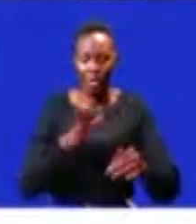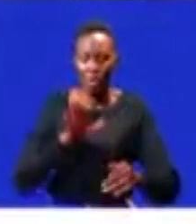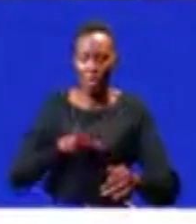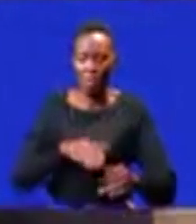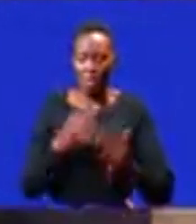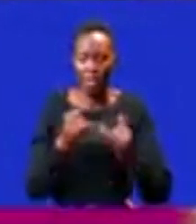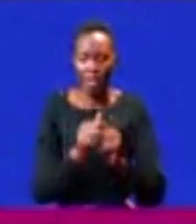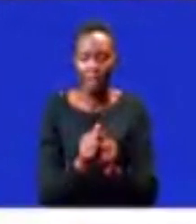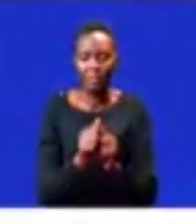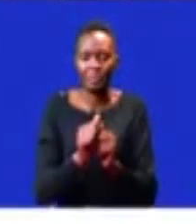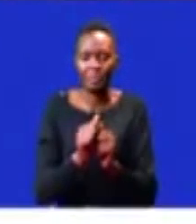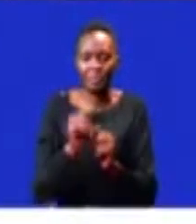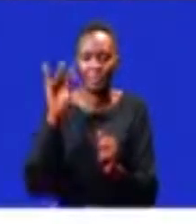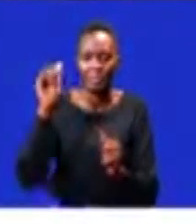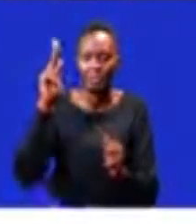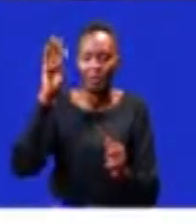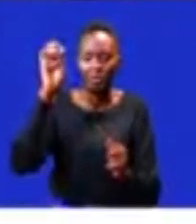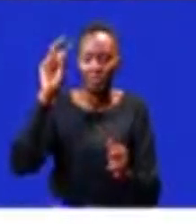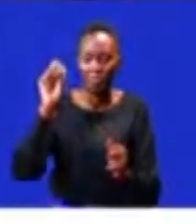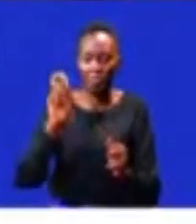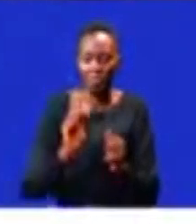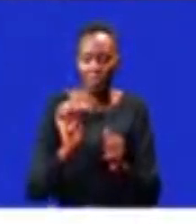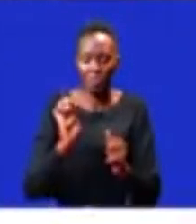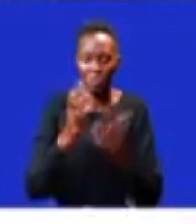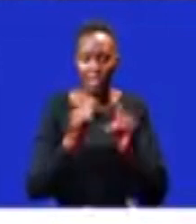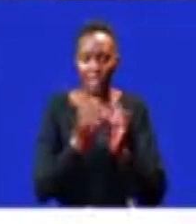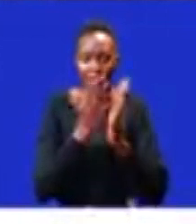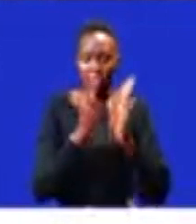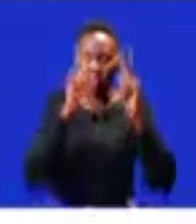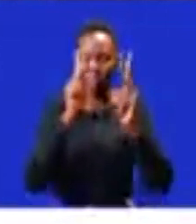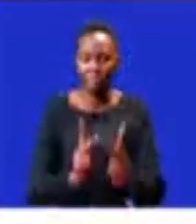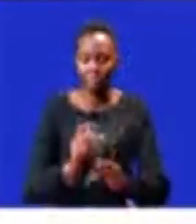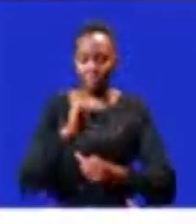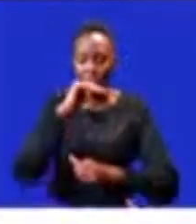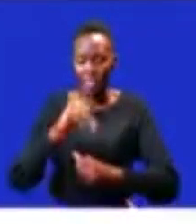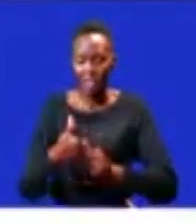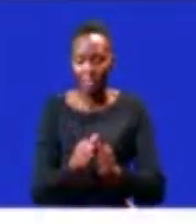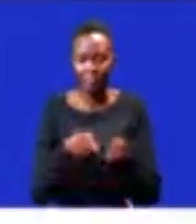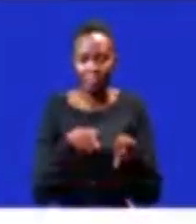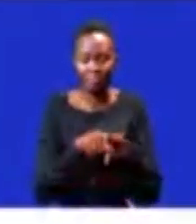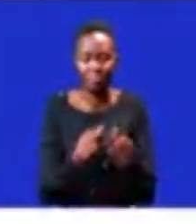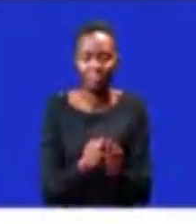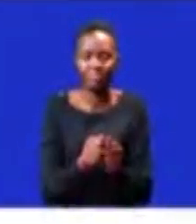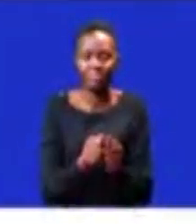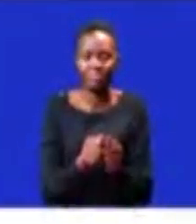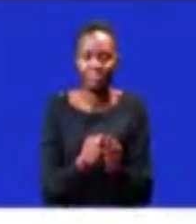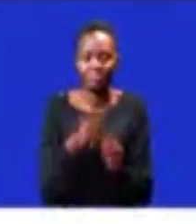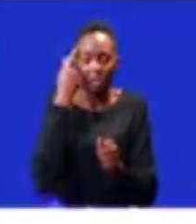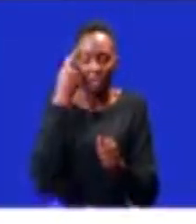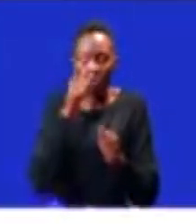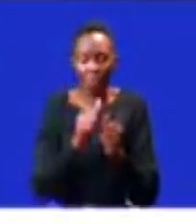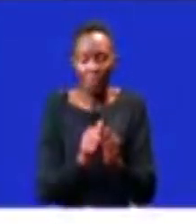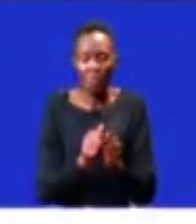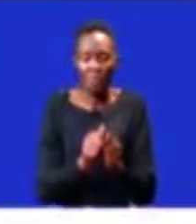po county ma Kisumu kuom biro gi chenro mar tuo hola ne wakeyini gi nyinyo man piny kendo po chenro mar tiego wakeyini county ni